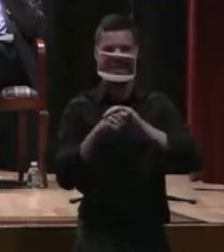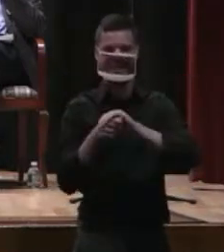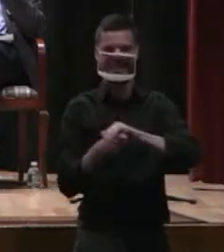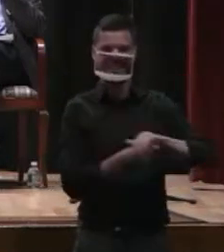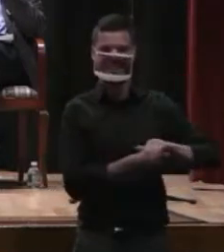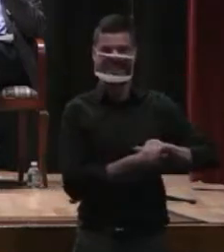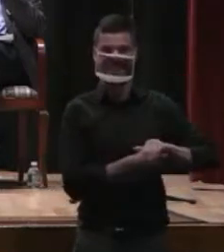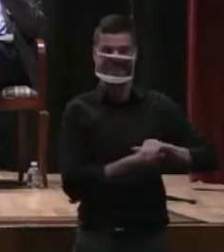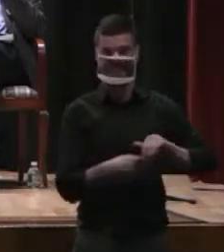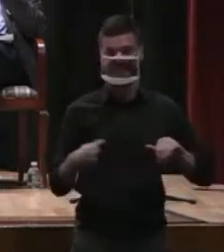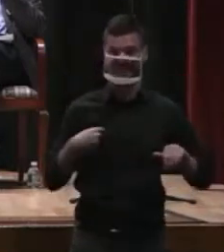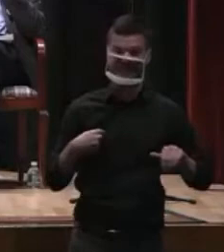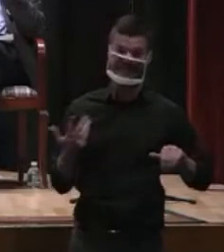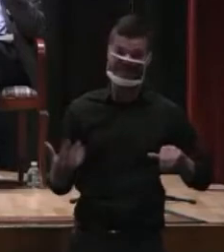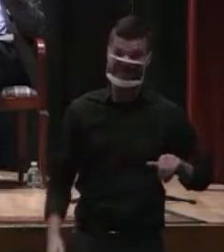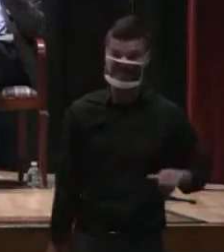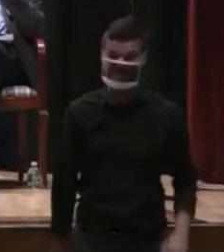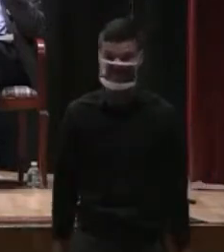me.